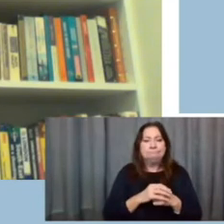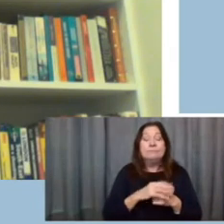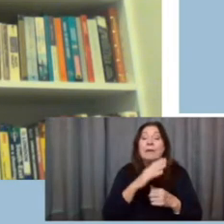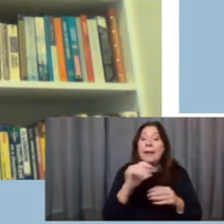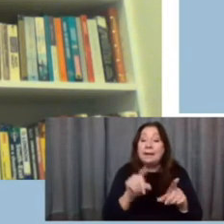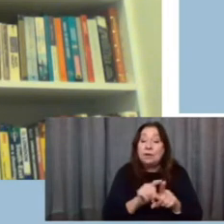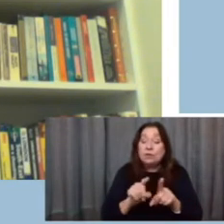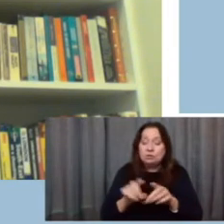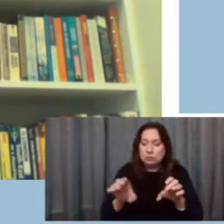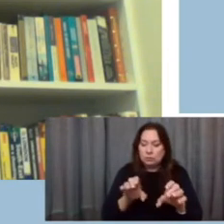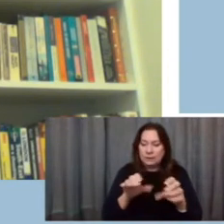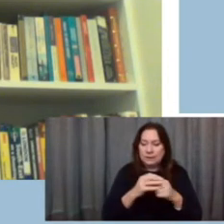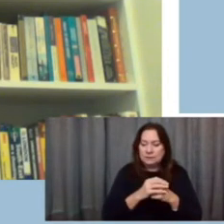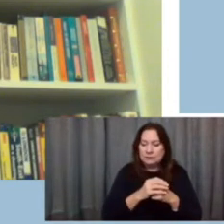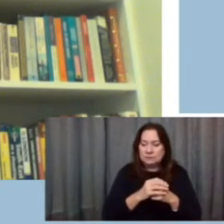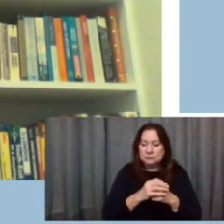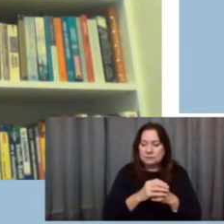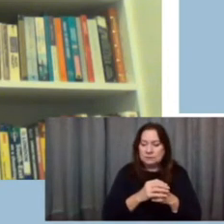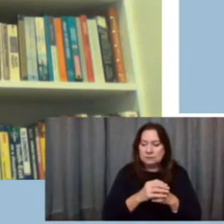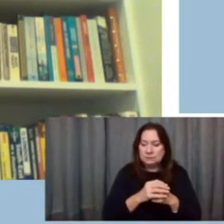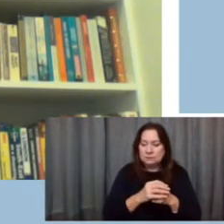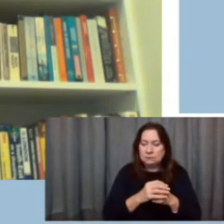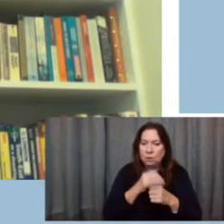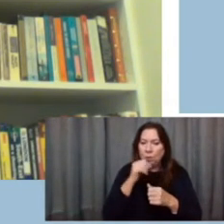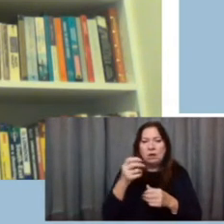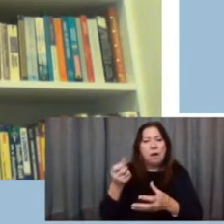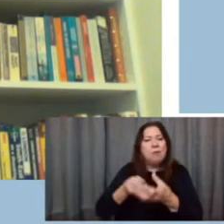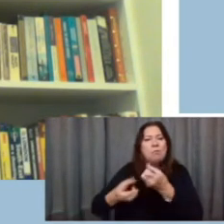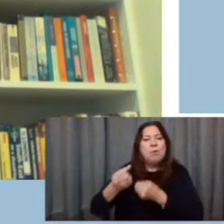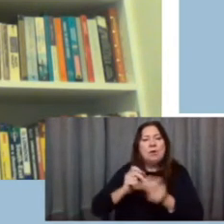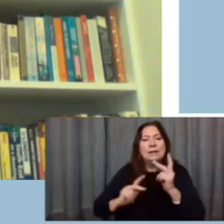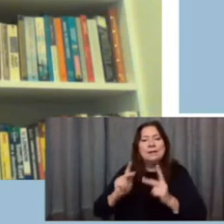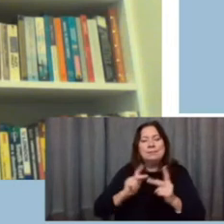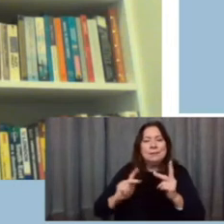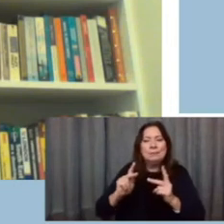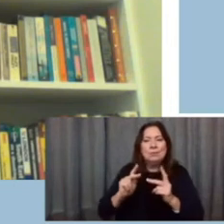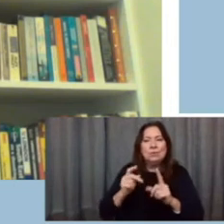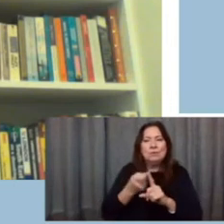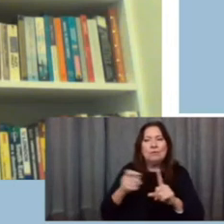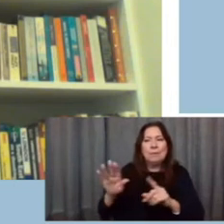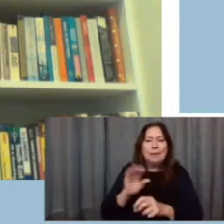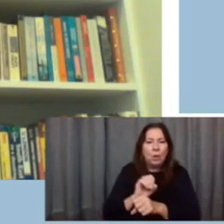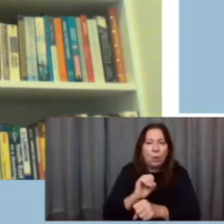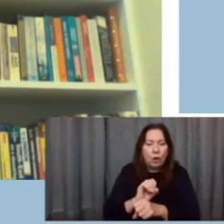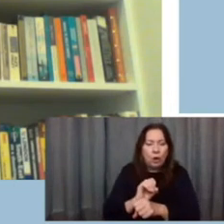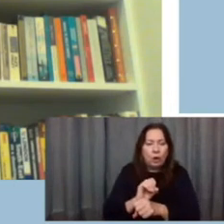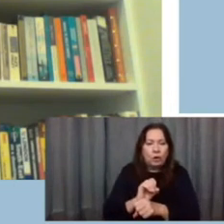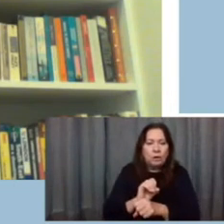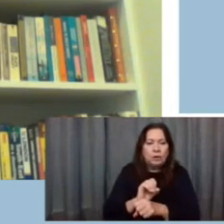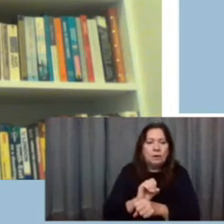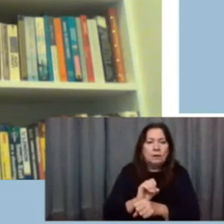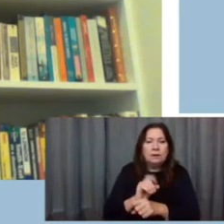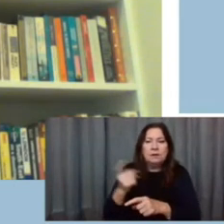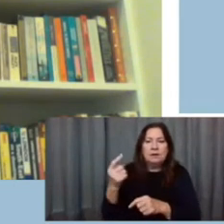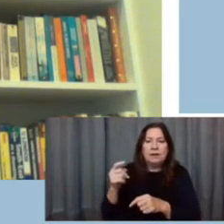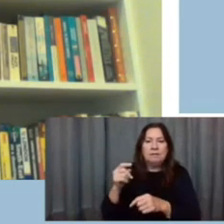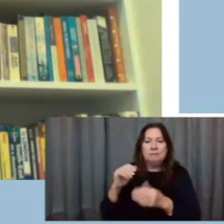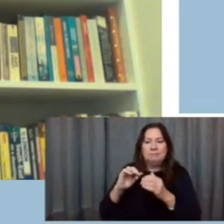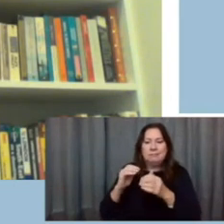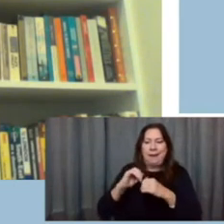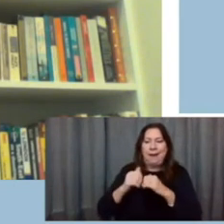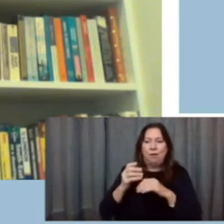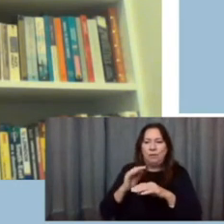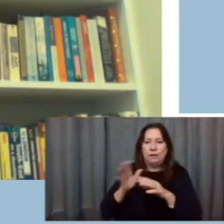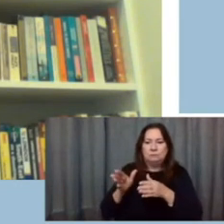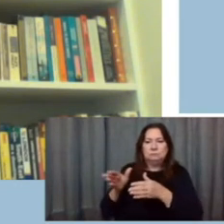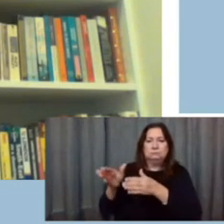doing it in a way that we're not, pulling people out of work, out of the block they're on,